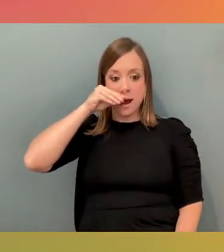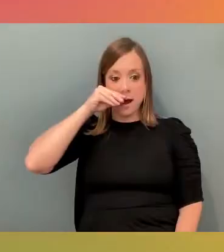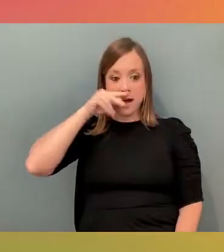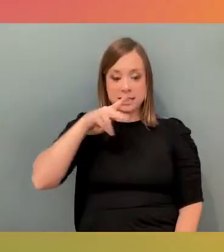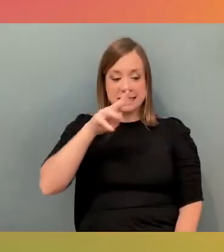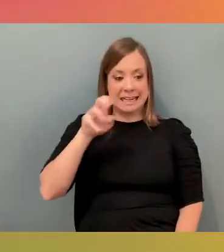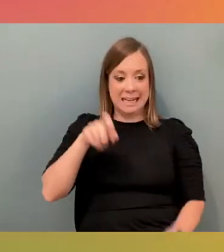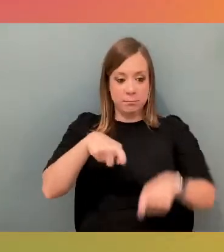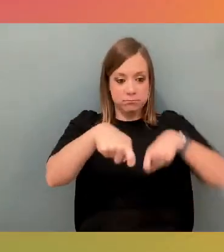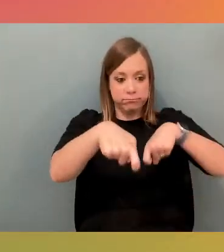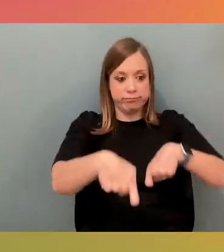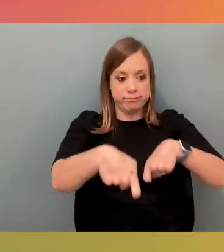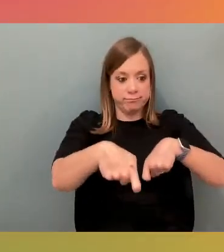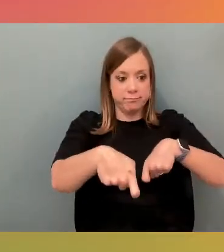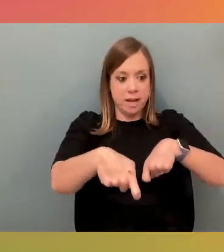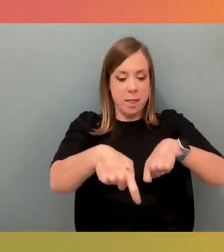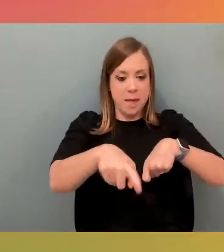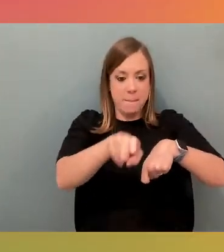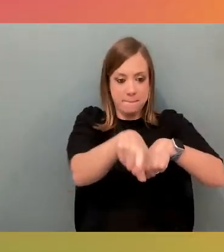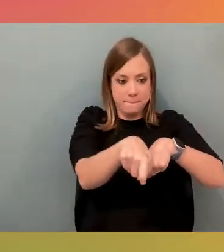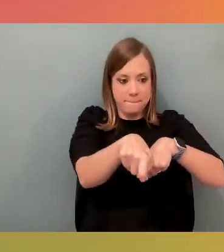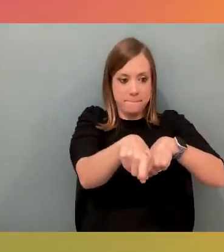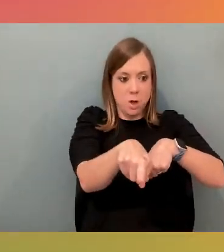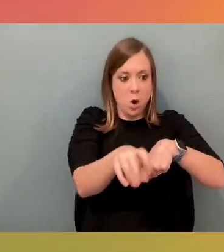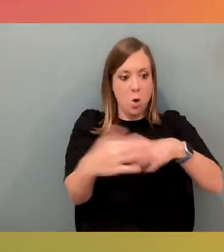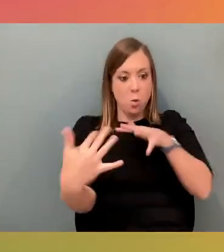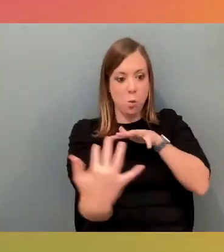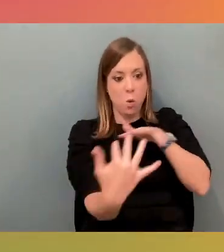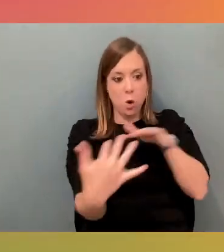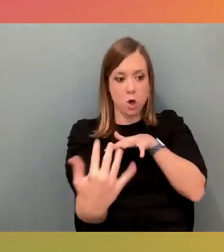your warrior one. One breath.